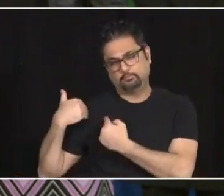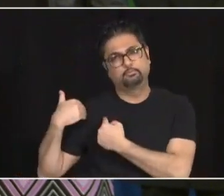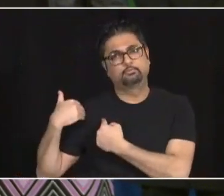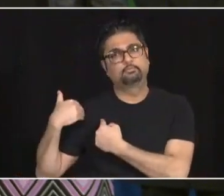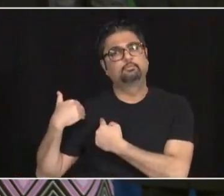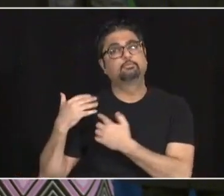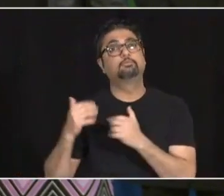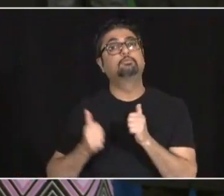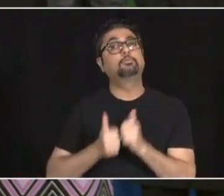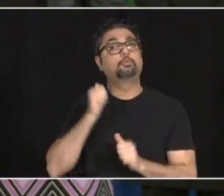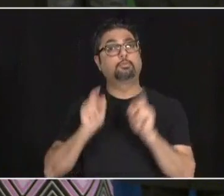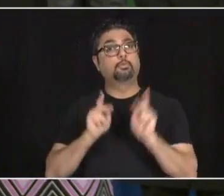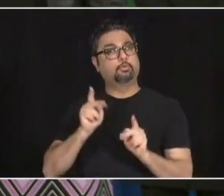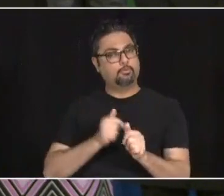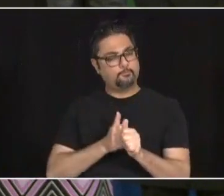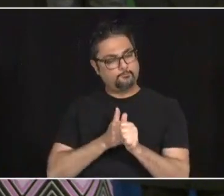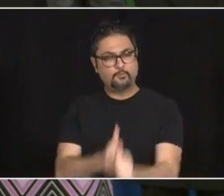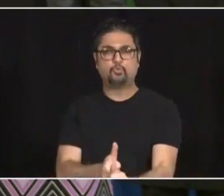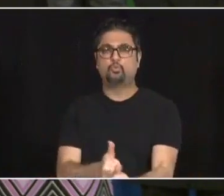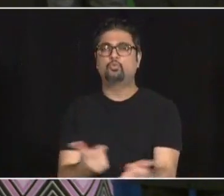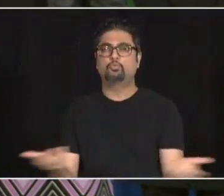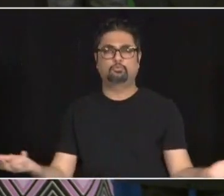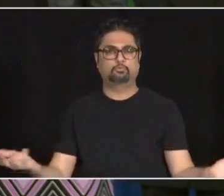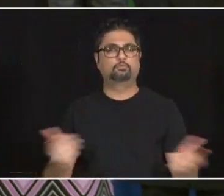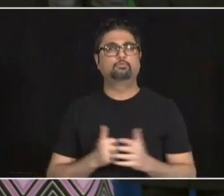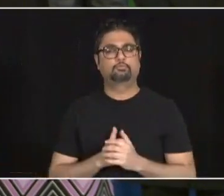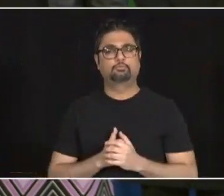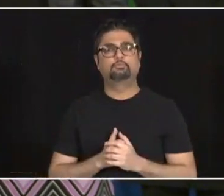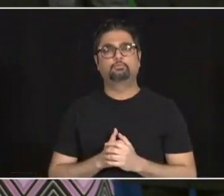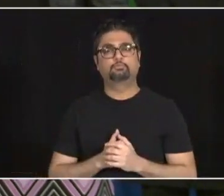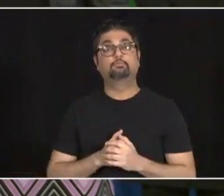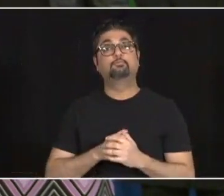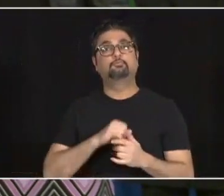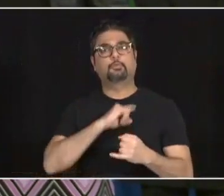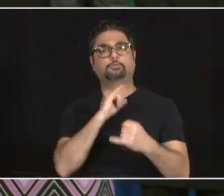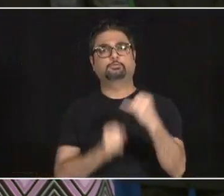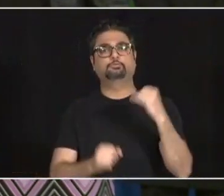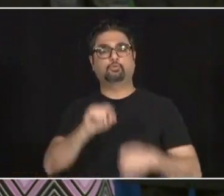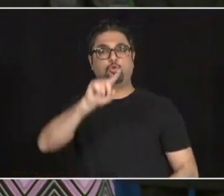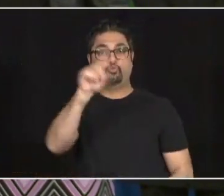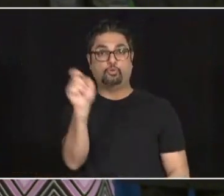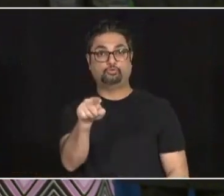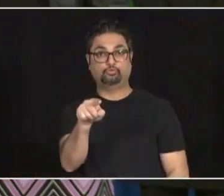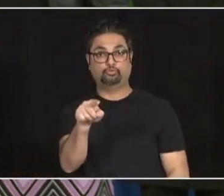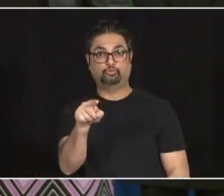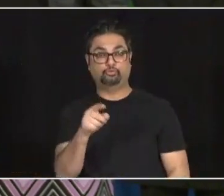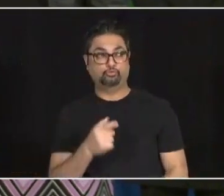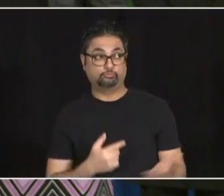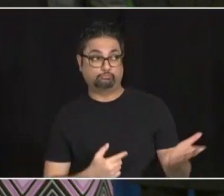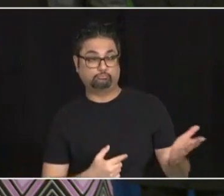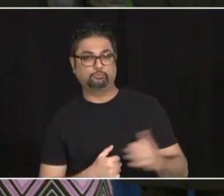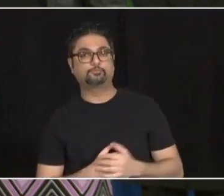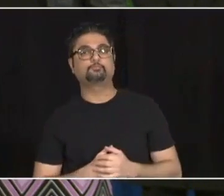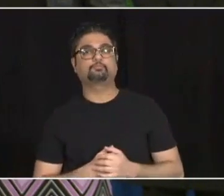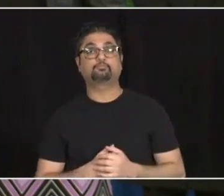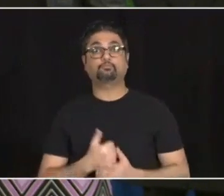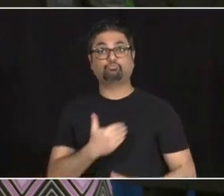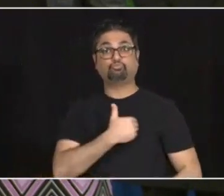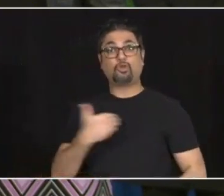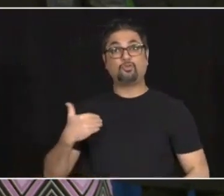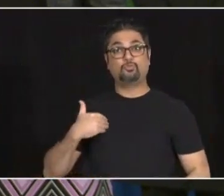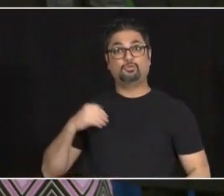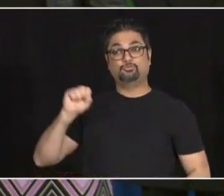that. Last question. Thank you. Last question comes from Wendy Gillis from the Toronto Star. Please go